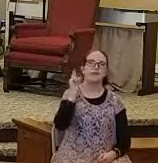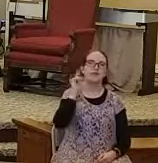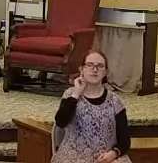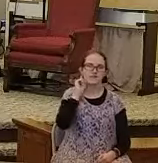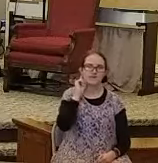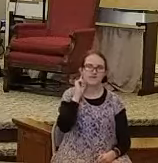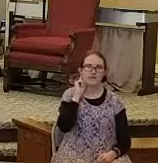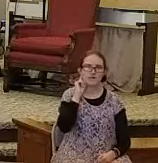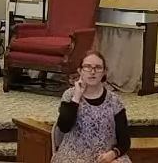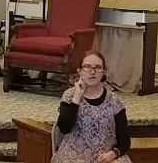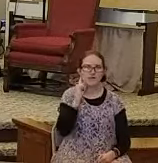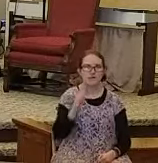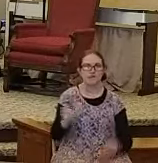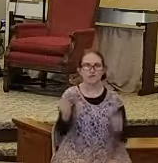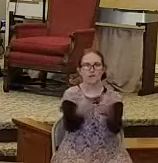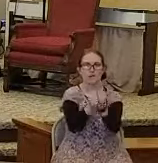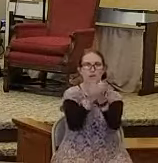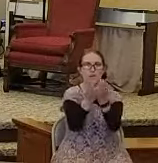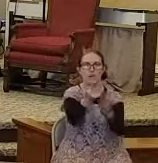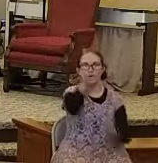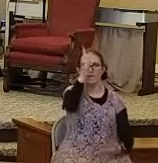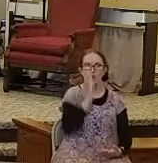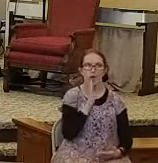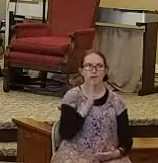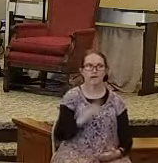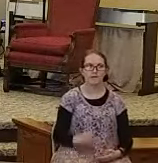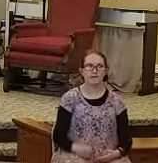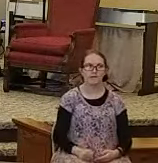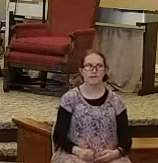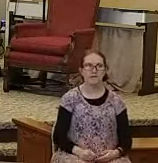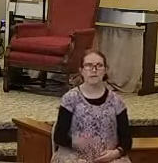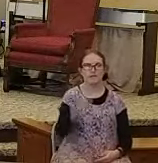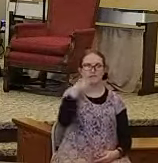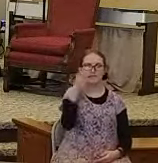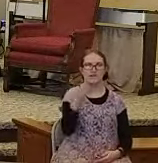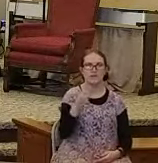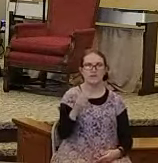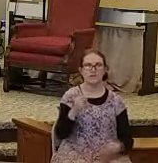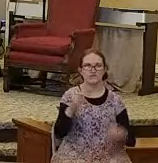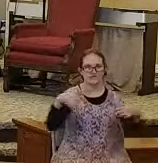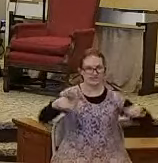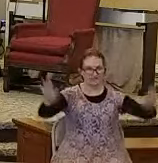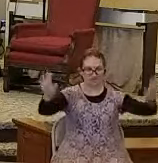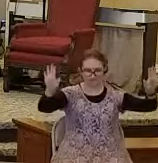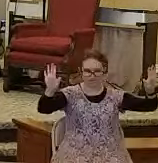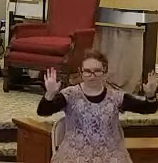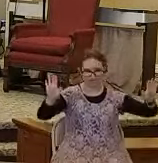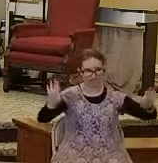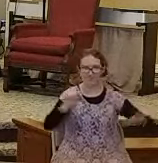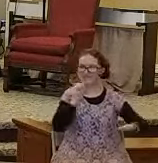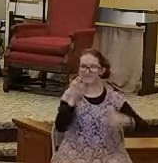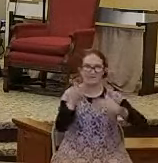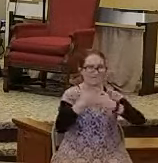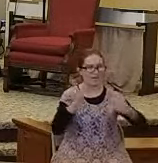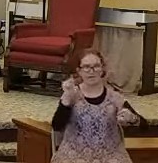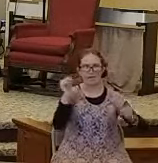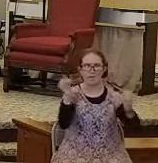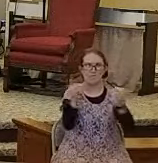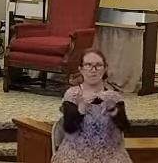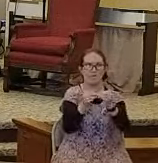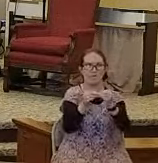to lines up with the word of God. Hallelujah. He was saying, just give up. It doesn't matter